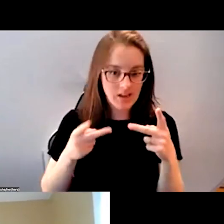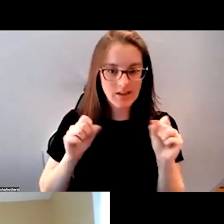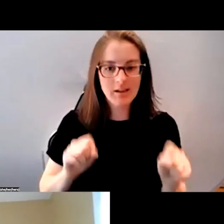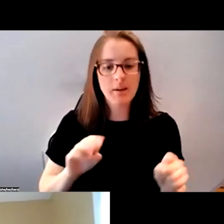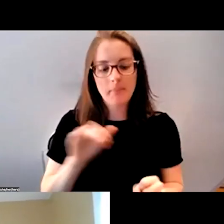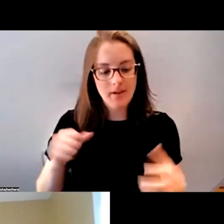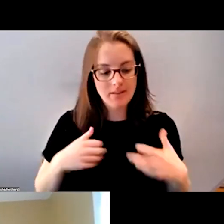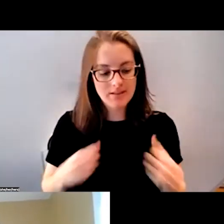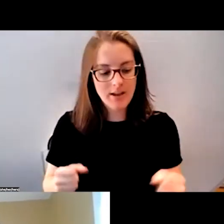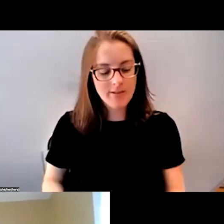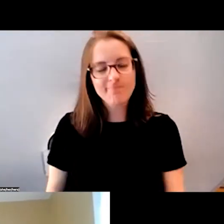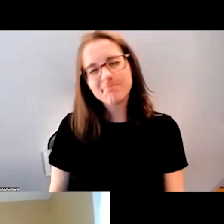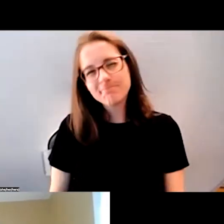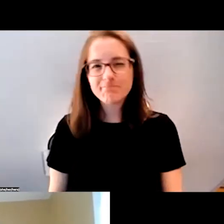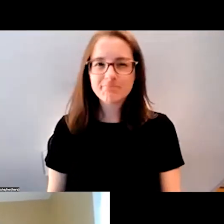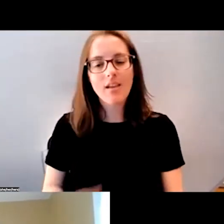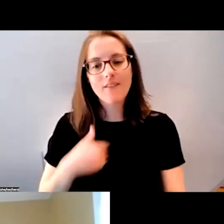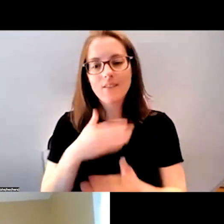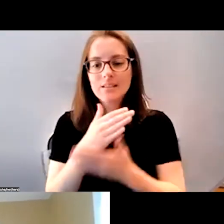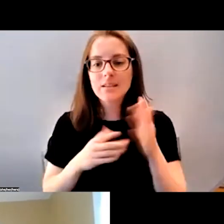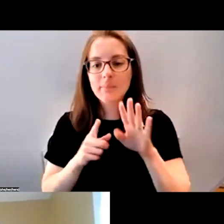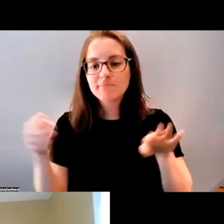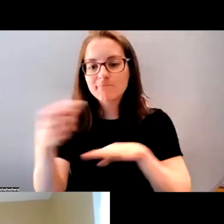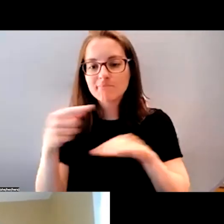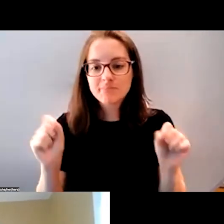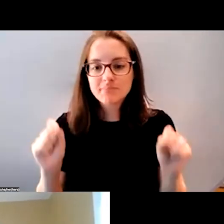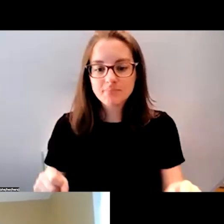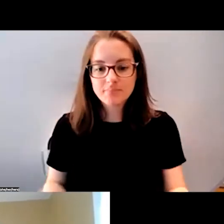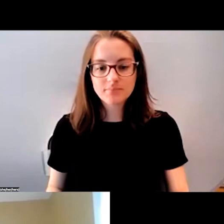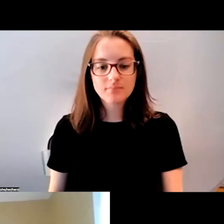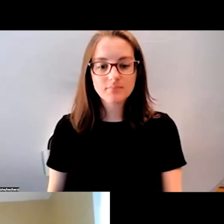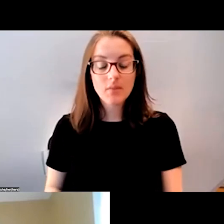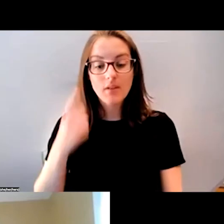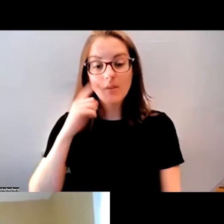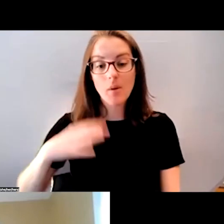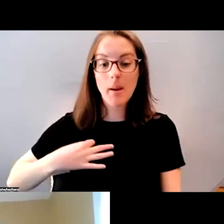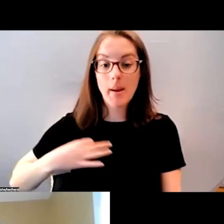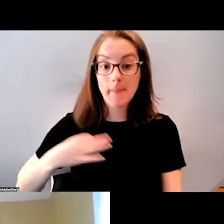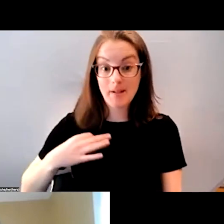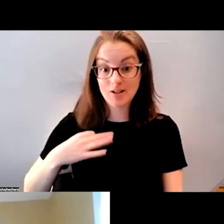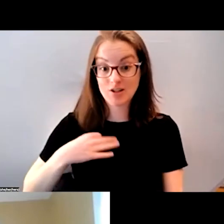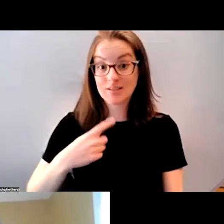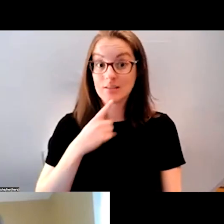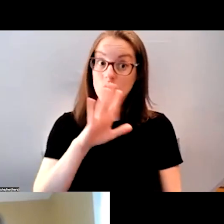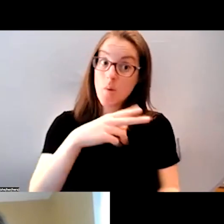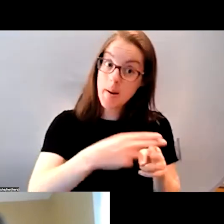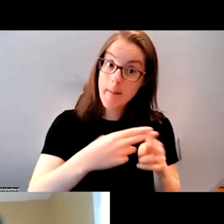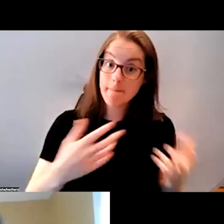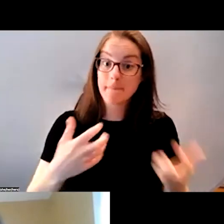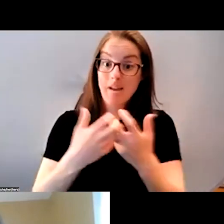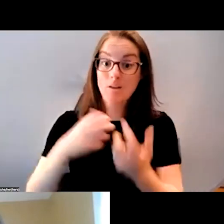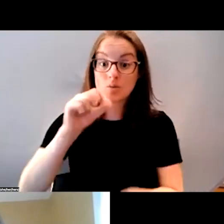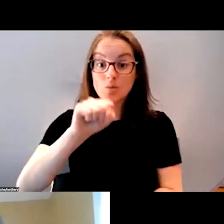that. Basically, part of the application, it says, does your name match with your Social